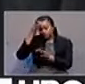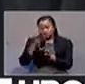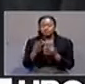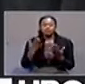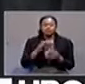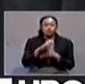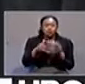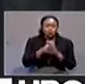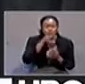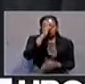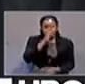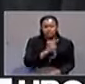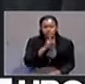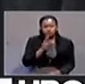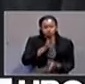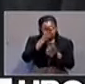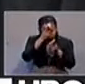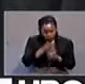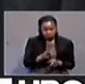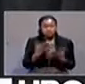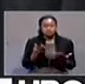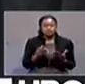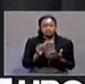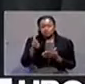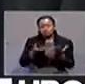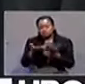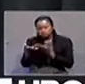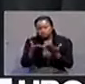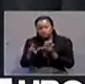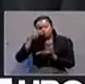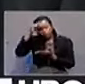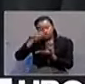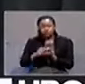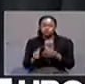all religions. You would find him interacting with Muslims,